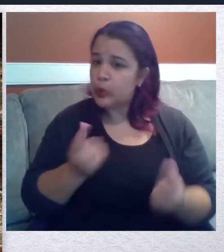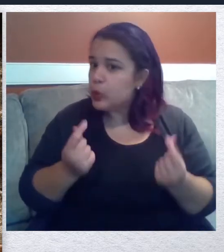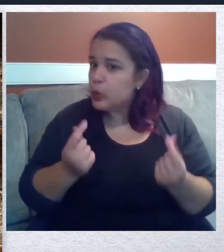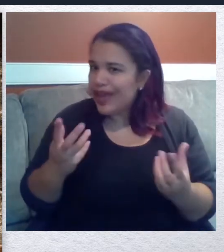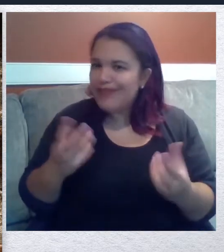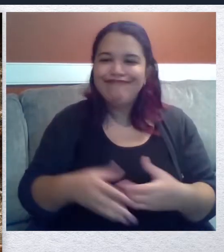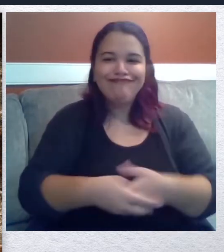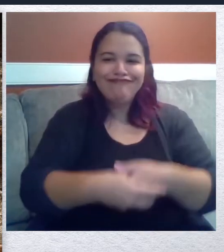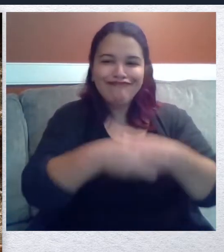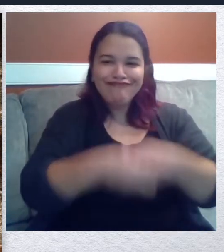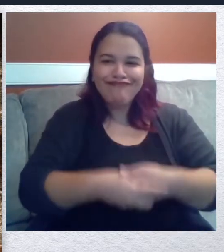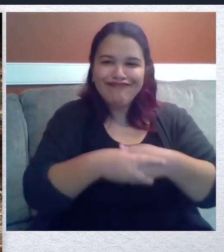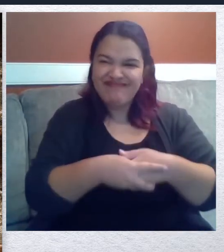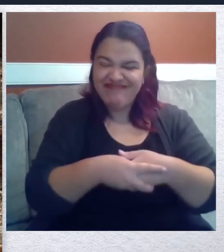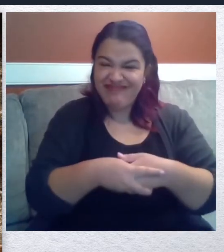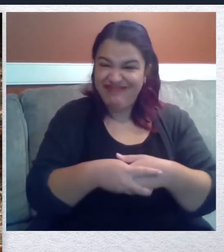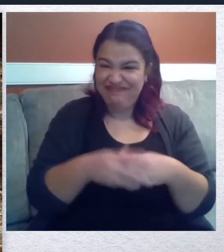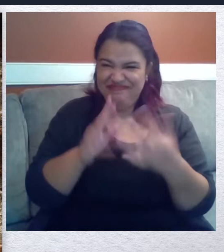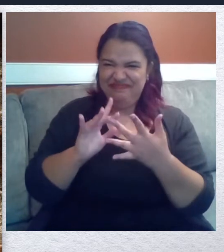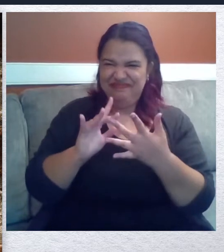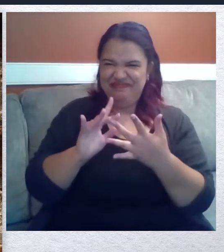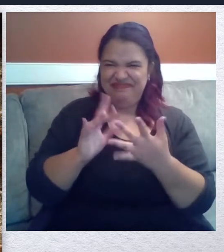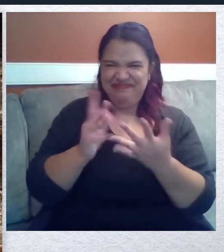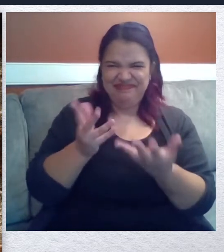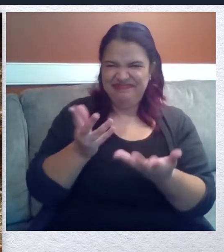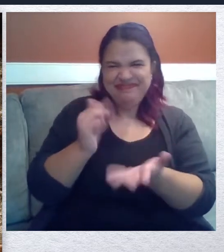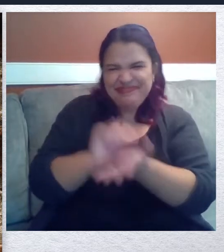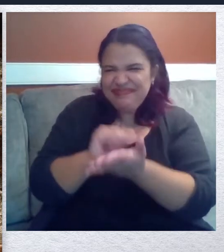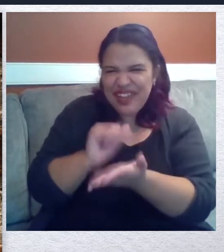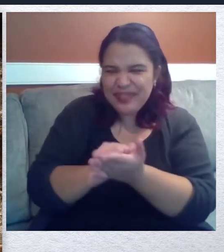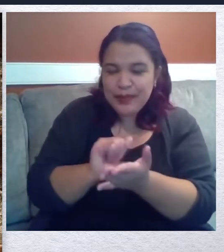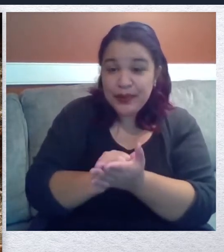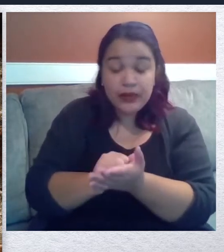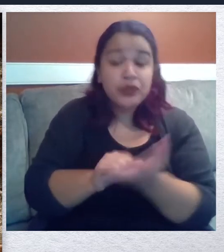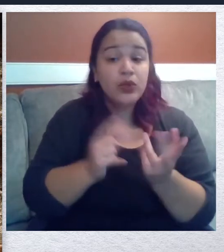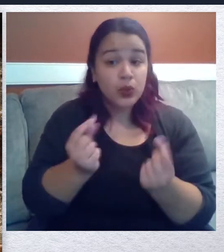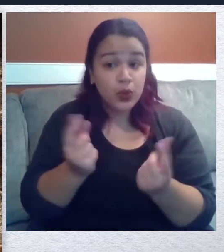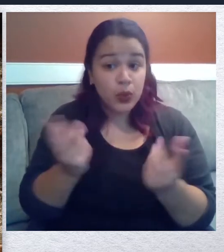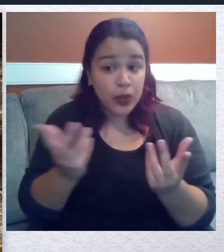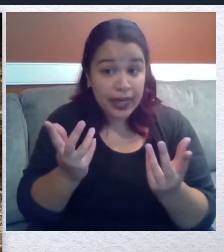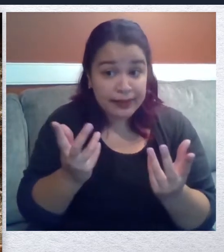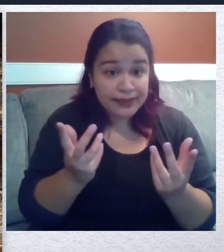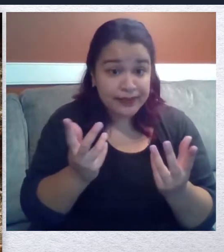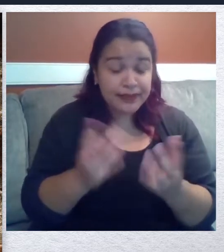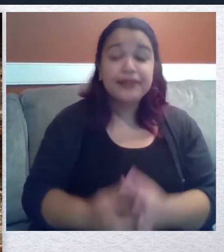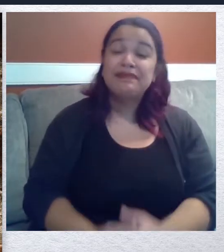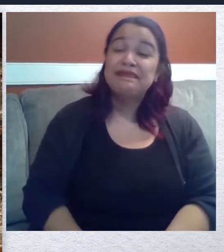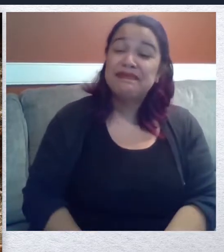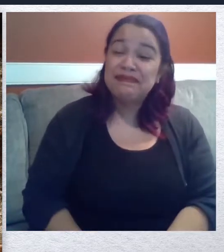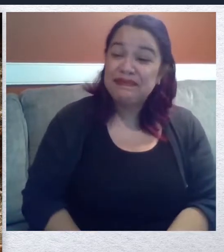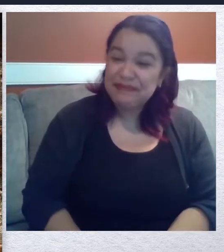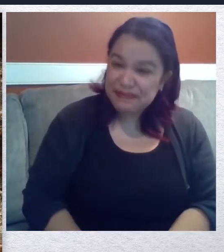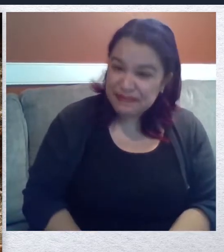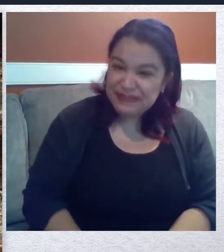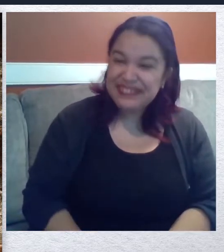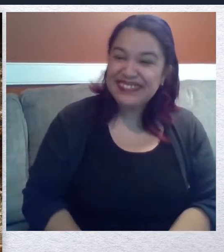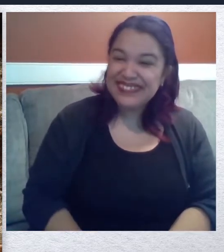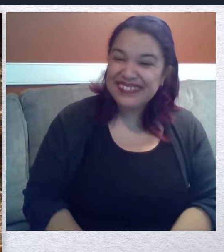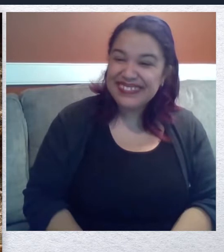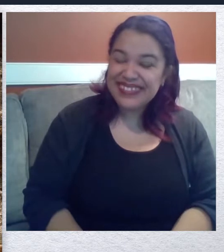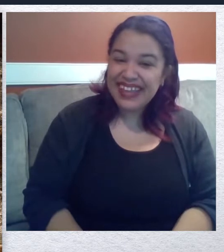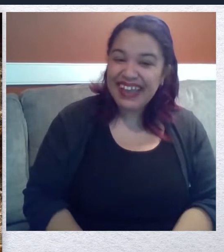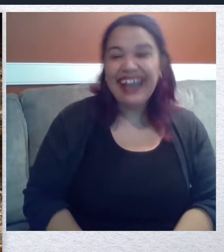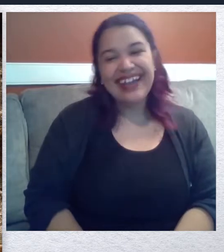virtually. So you will want to practice the digital handshake. Nod and say something